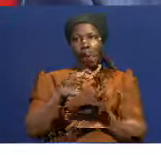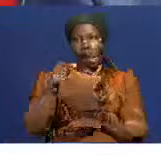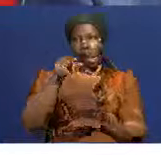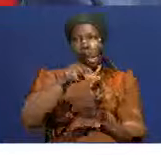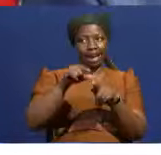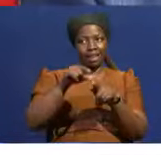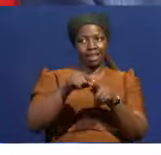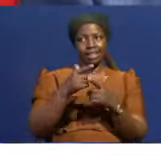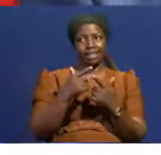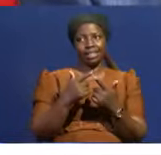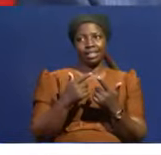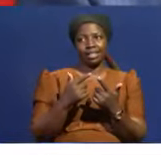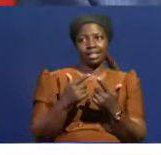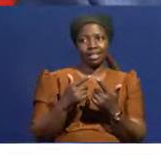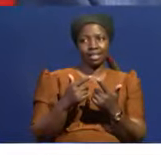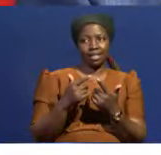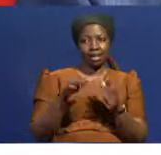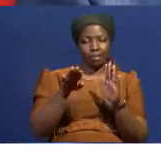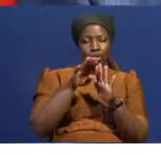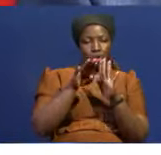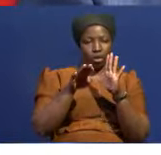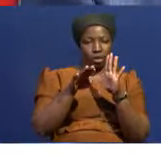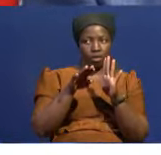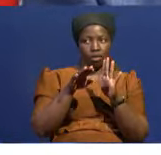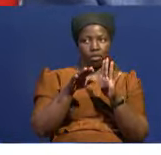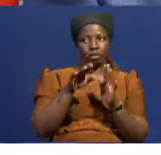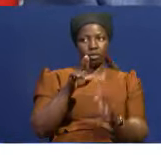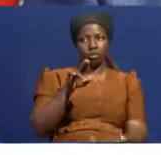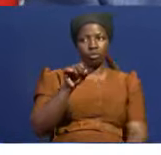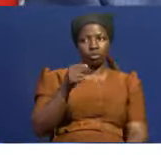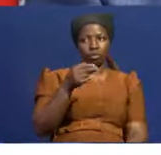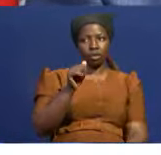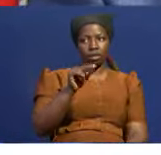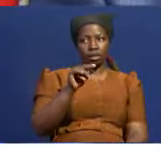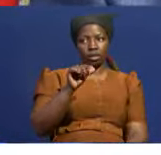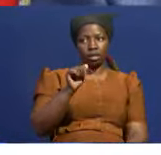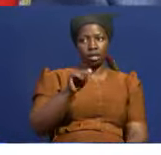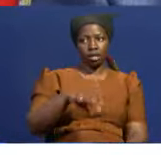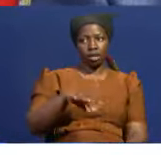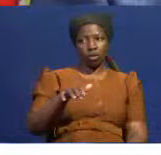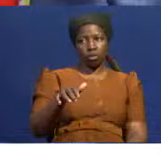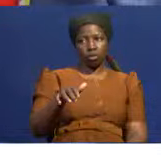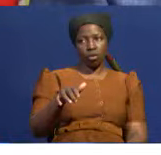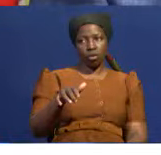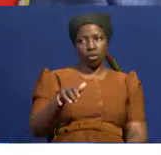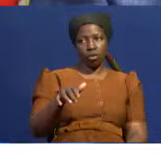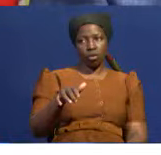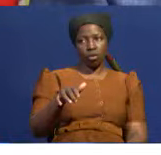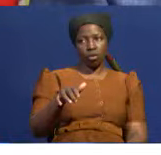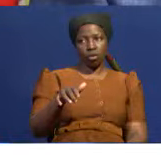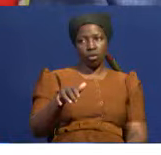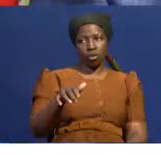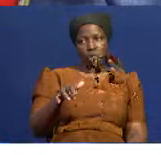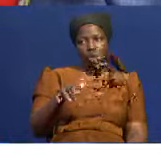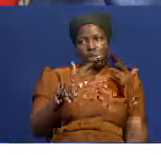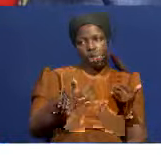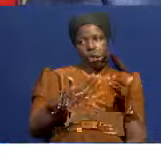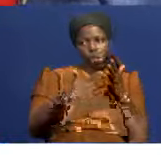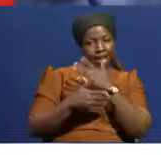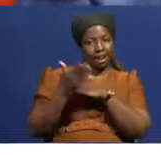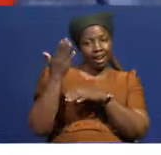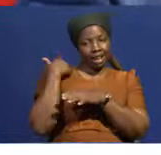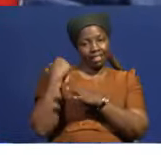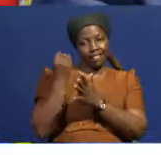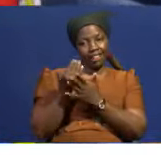Ushanga counties. We had initially 7 Ushanga counties, but in the course of we